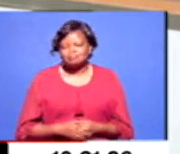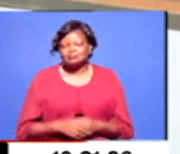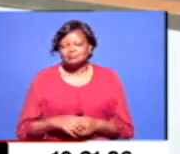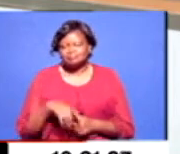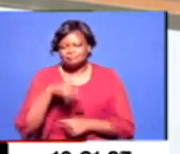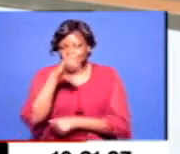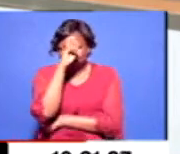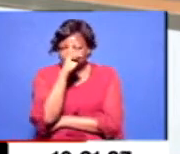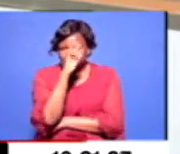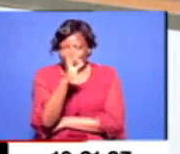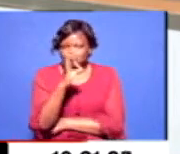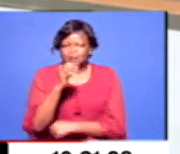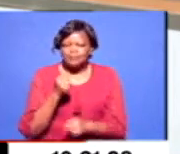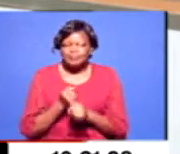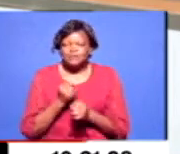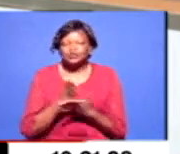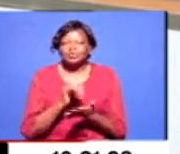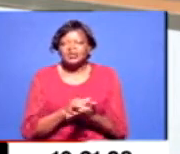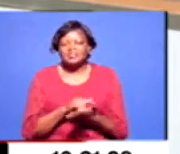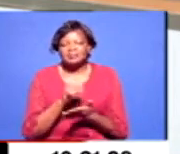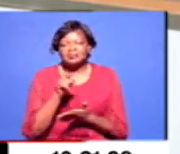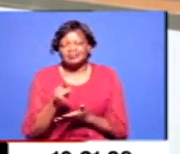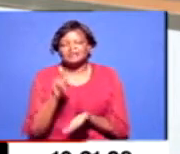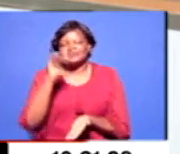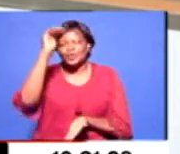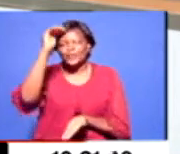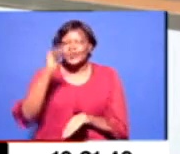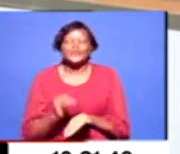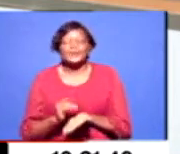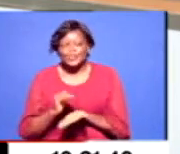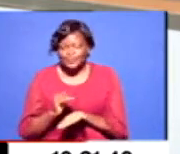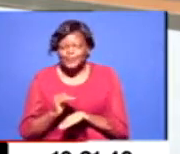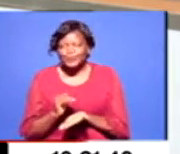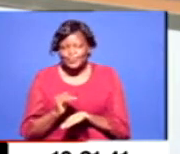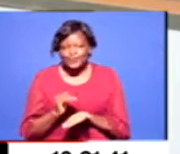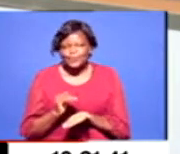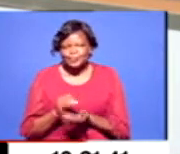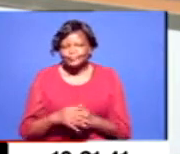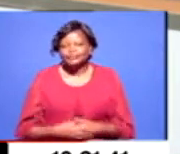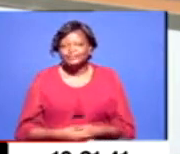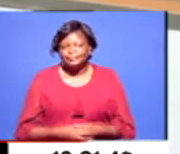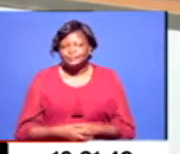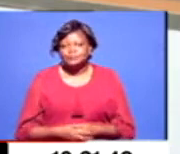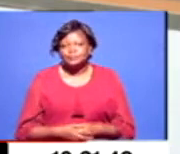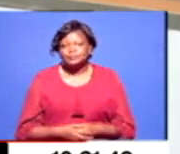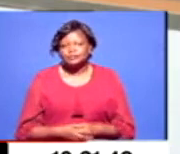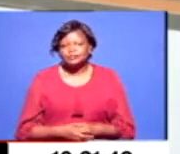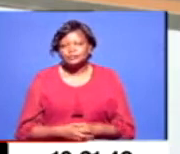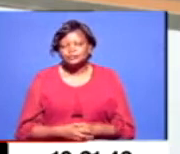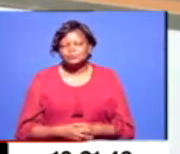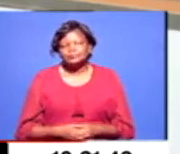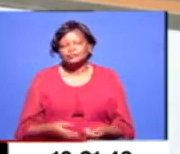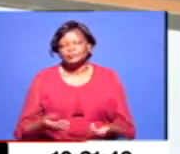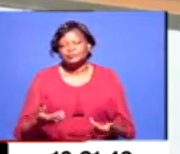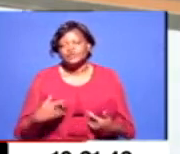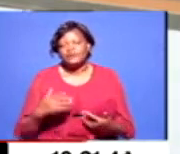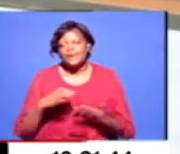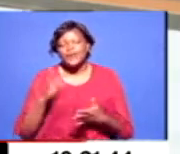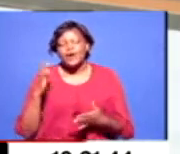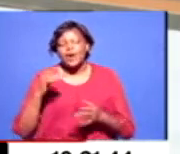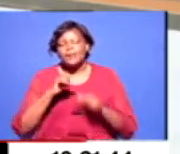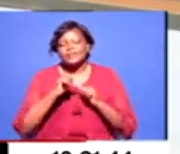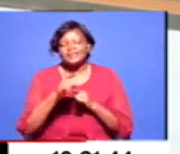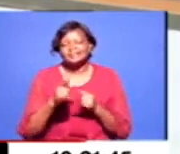to ensure that these statistics are lowered, if at all. And to be even more into the statistics, is that we have